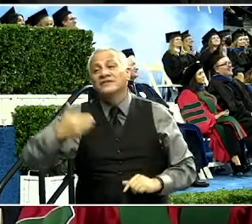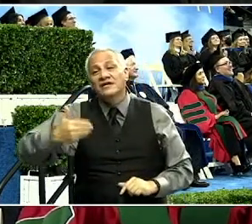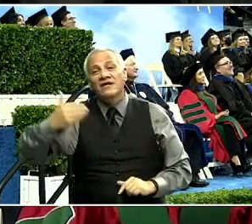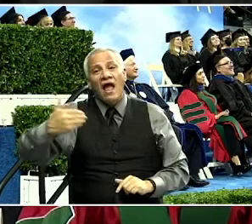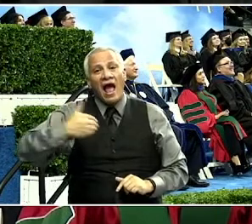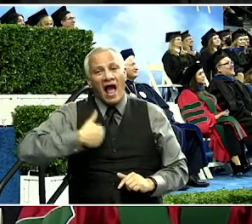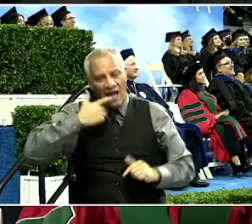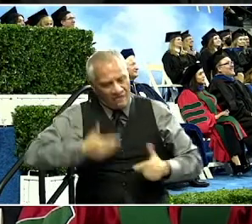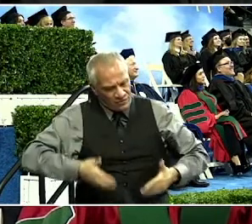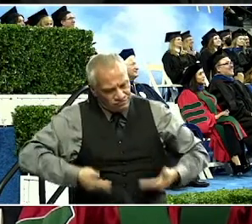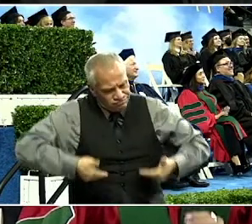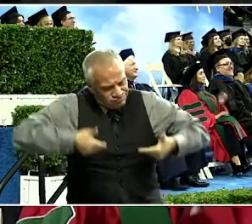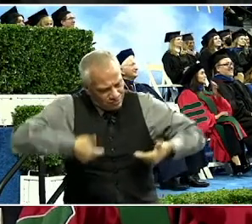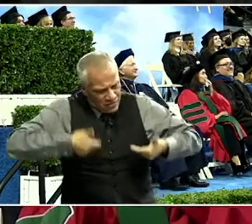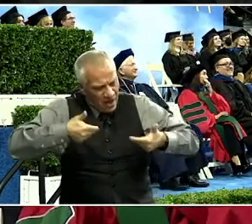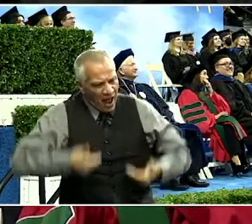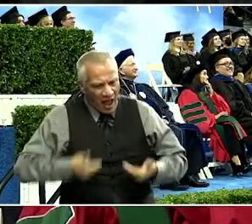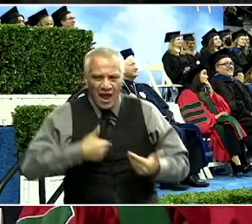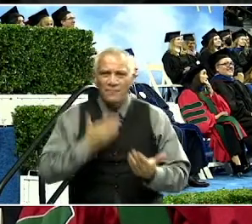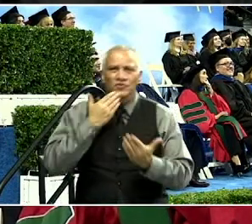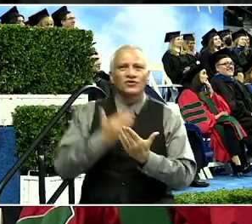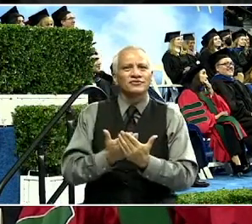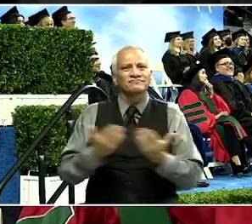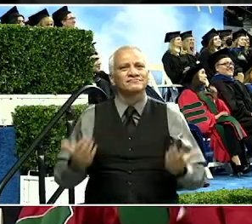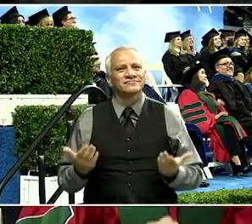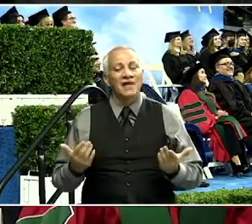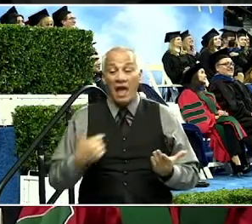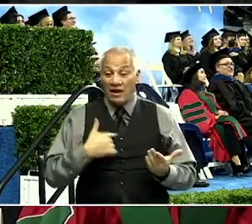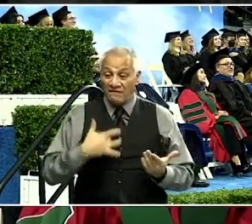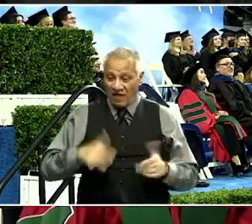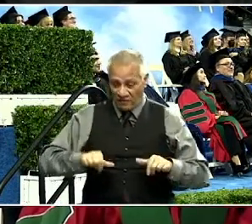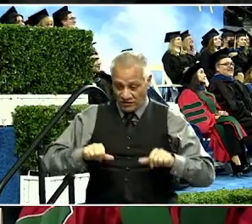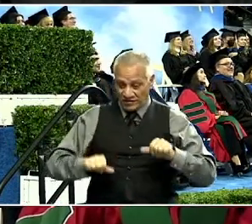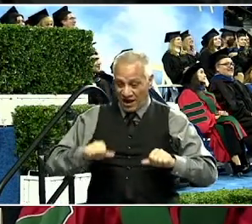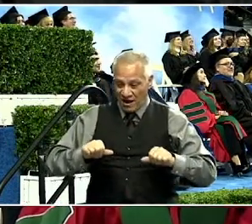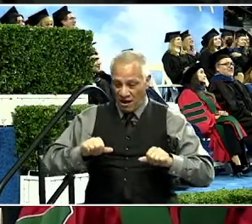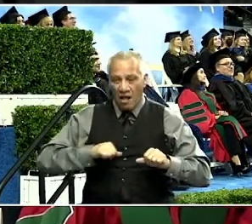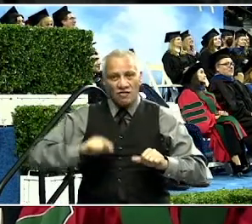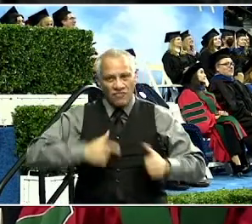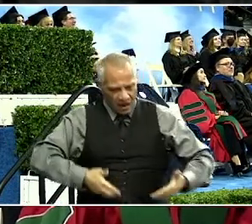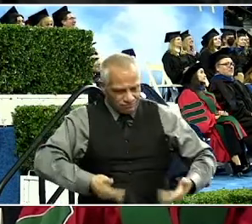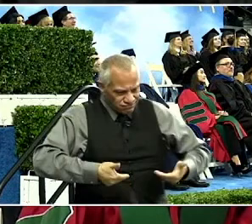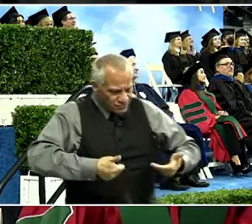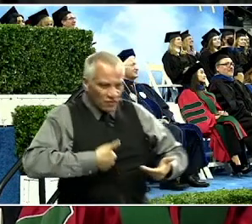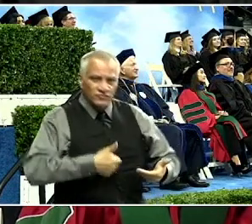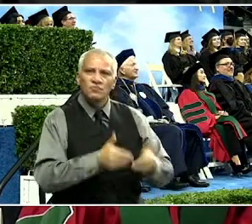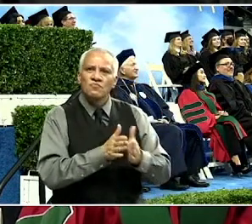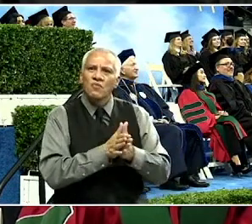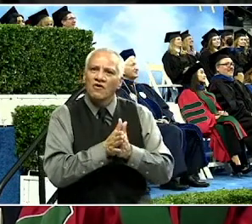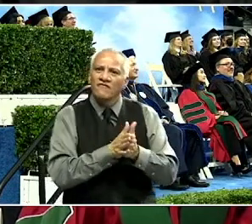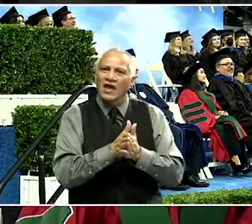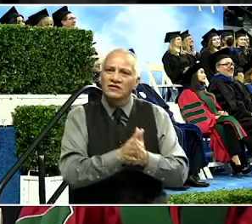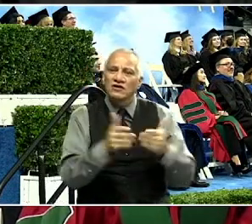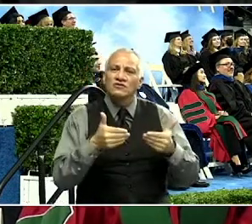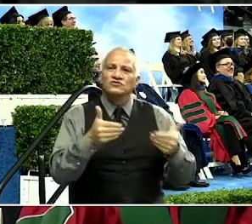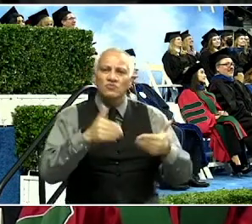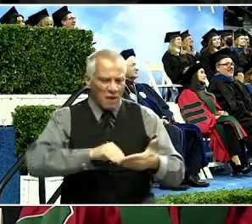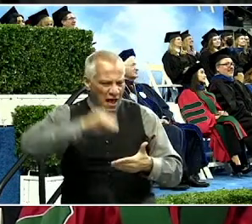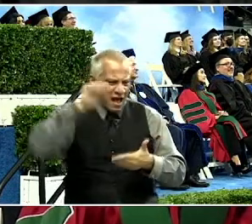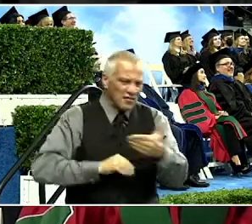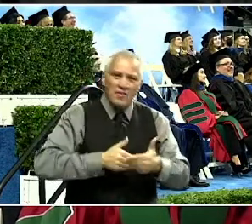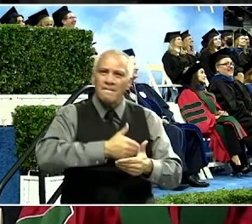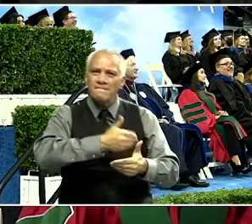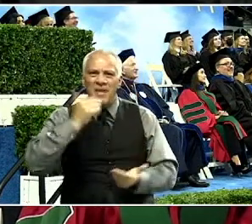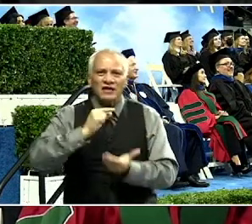to hype myself up. And if there was any self-doubt, I would use that as motivation to write the best damn